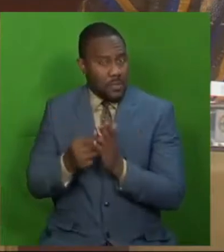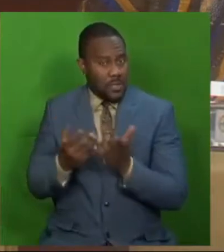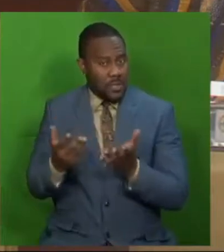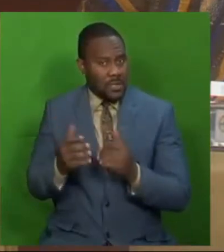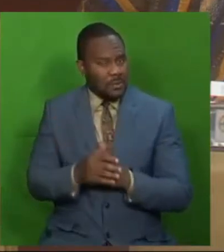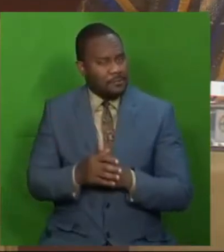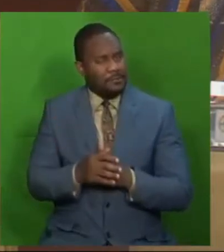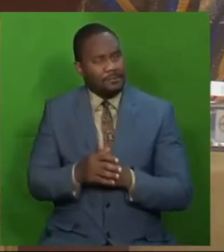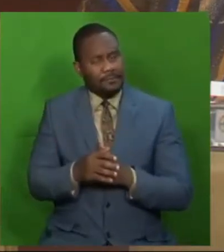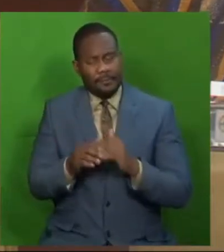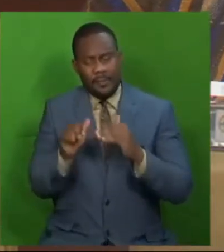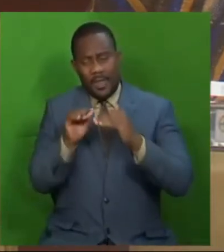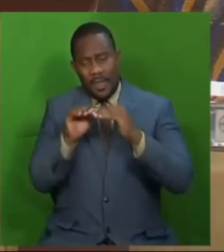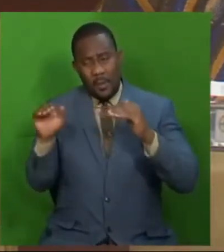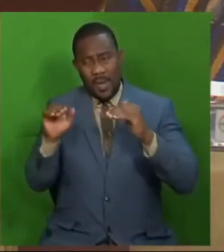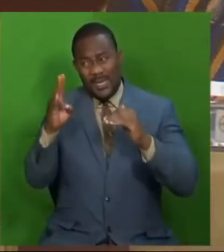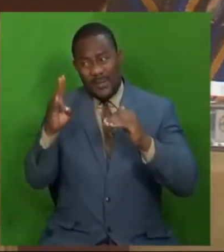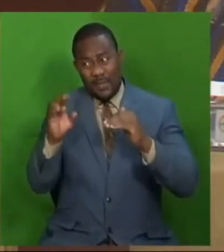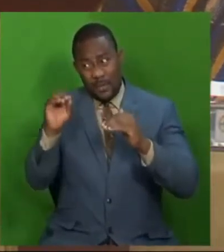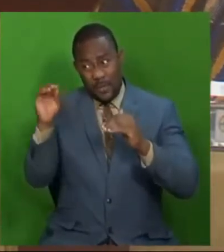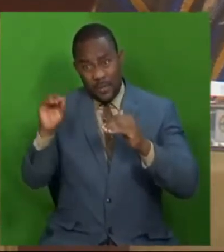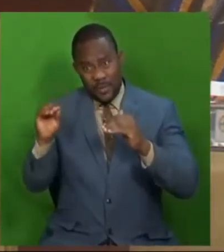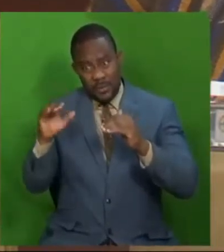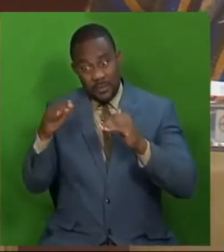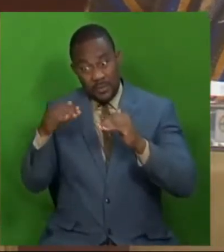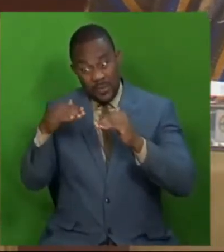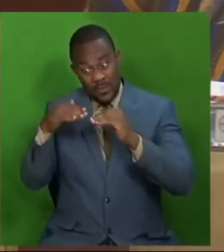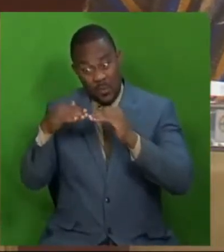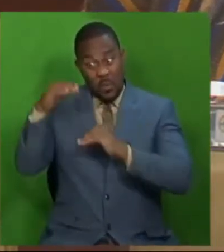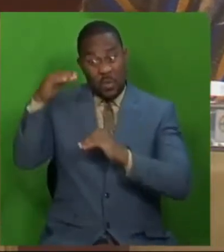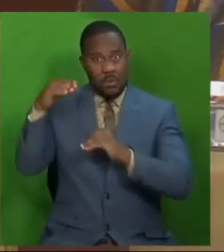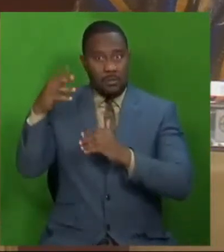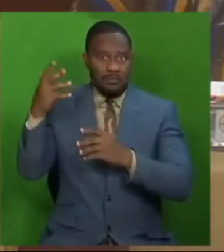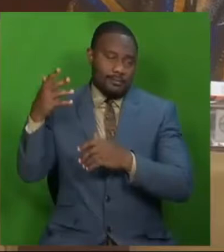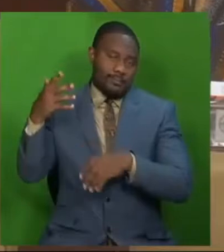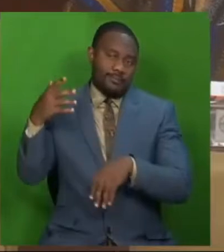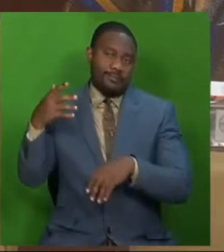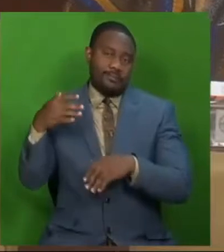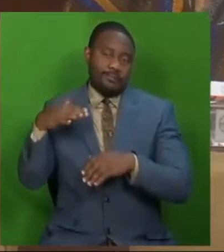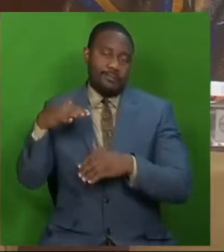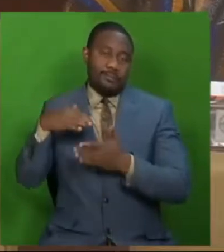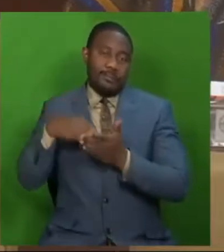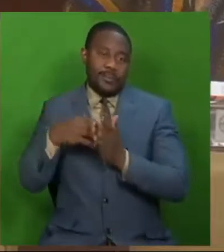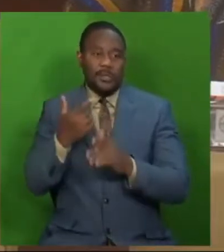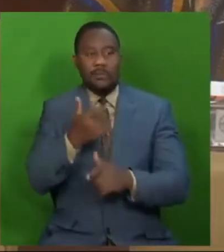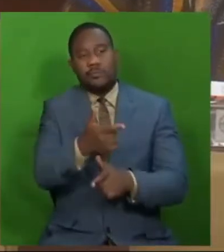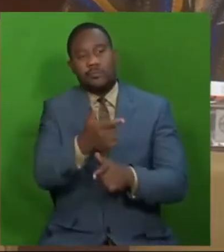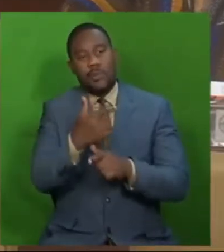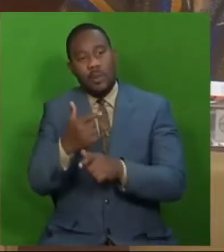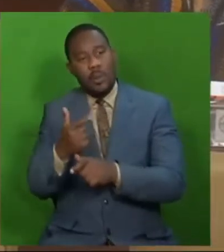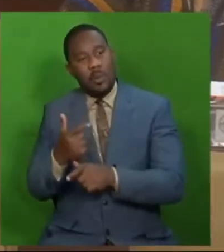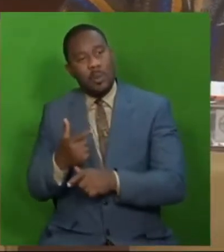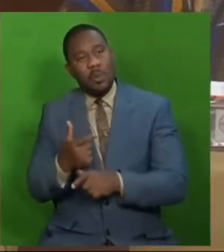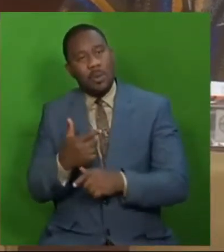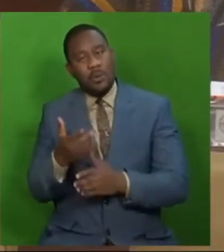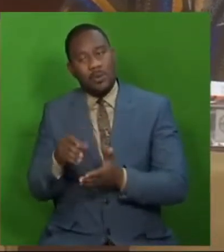the threshold, then your country will now borrow to service loans,